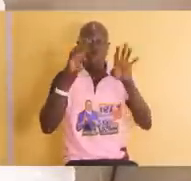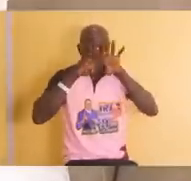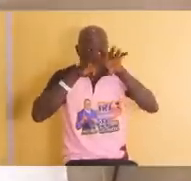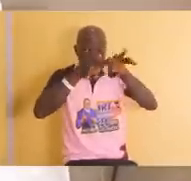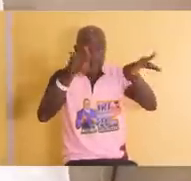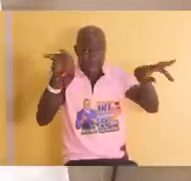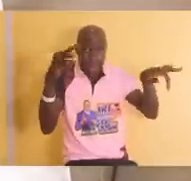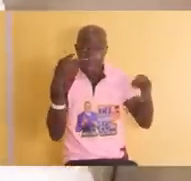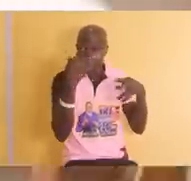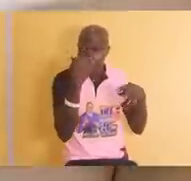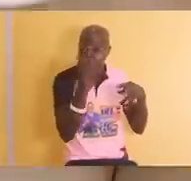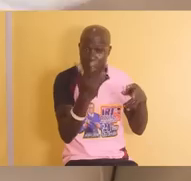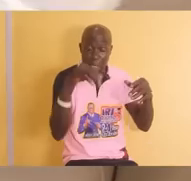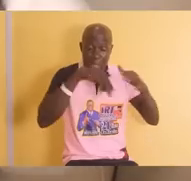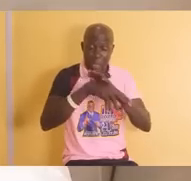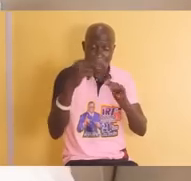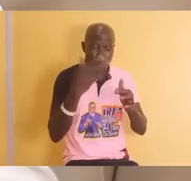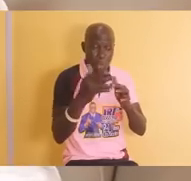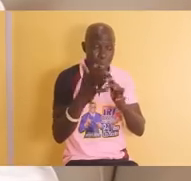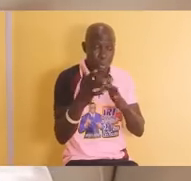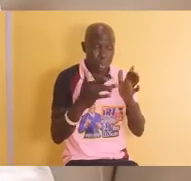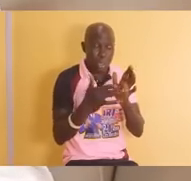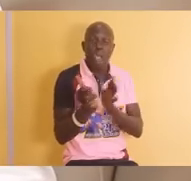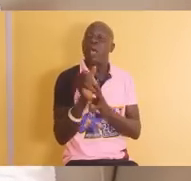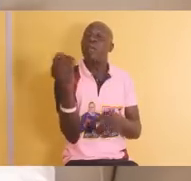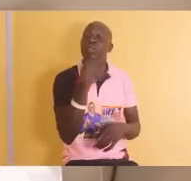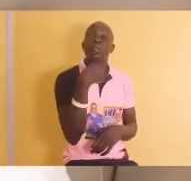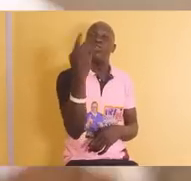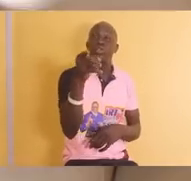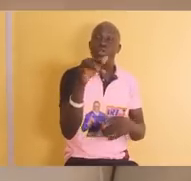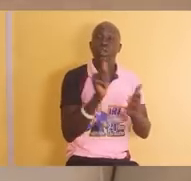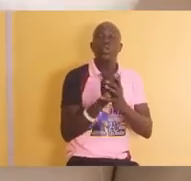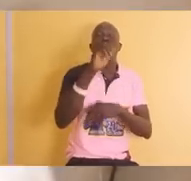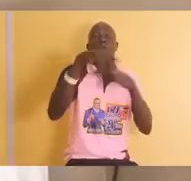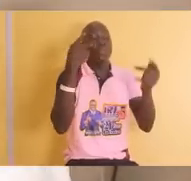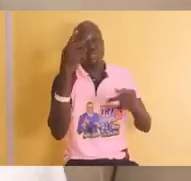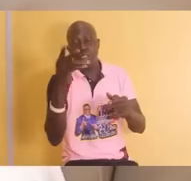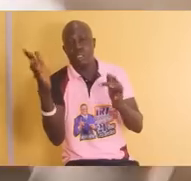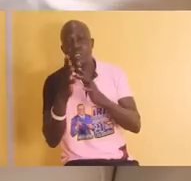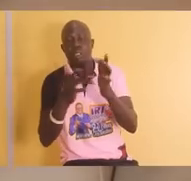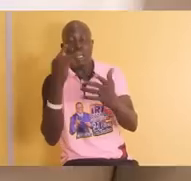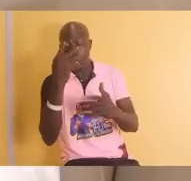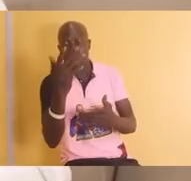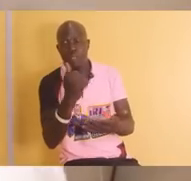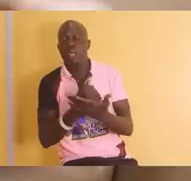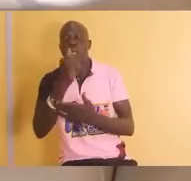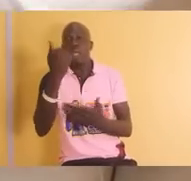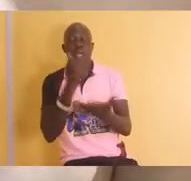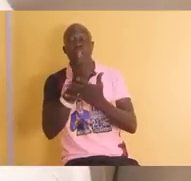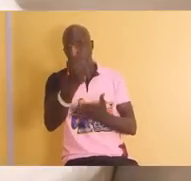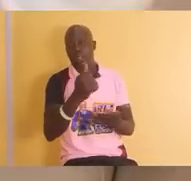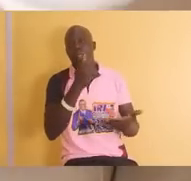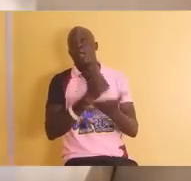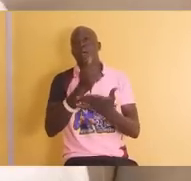kedere. You see your son. Ní orúkọ Olúwa. In the name of the Lord. Mo sọ fún ọ pé. Oya lọ ríra. Amen. Lọ ríra. Amen. Lọ